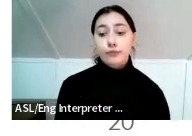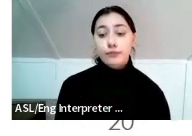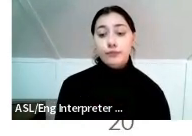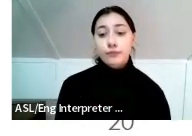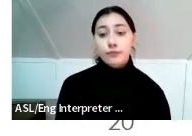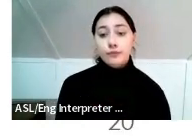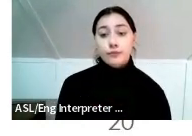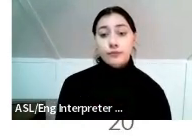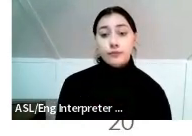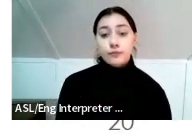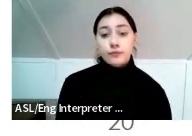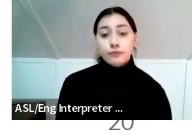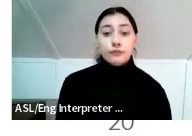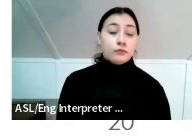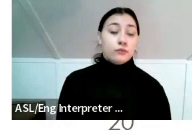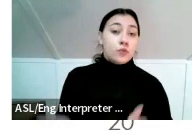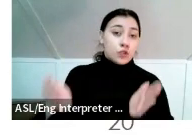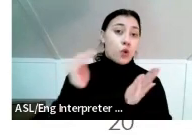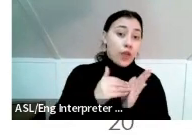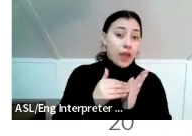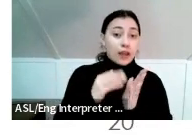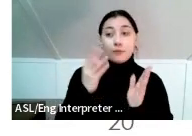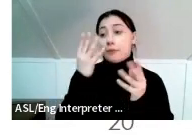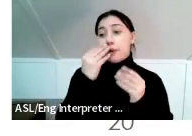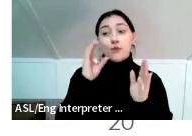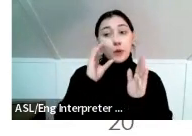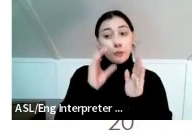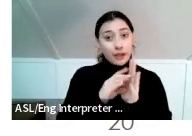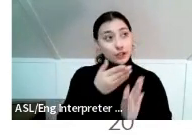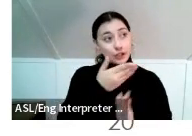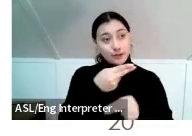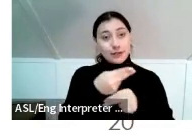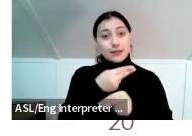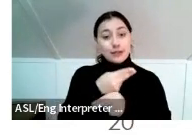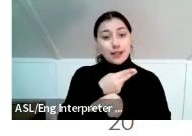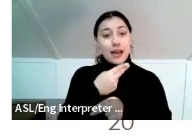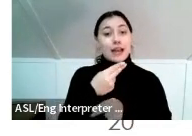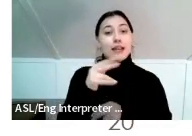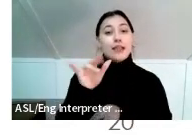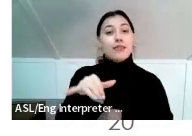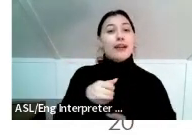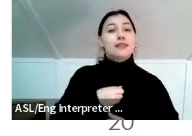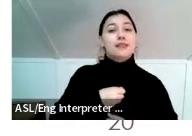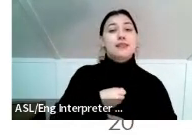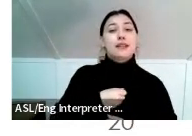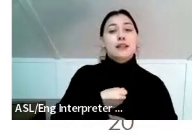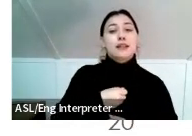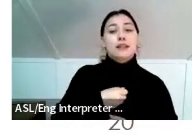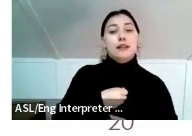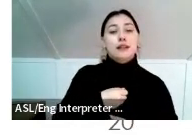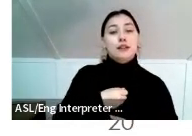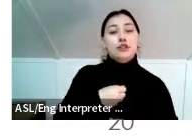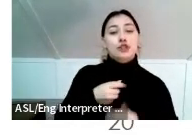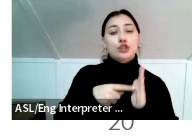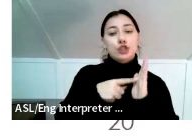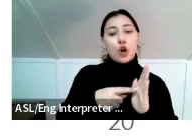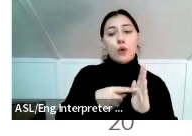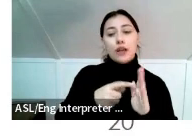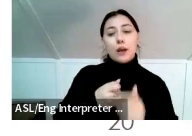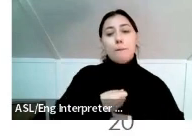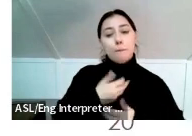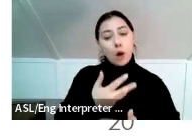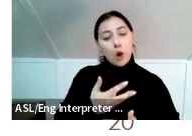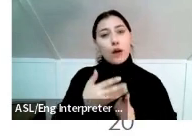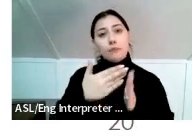So again, we have another lovely image here, and this is Poems and Parts and Pieces of the Universe at the Essex